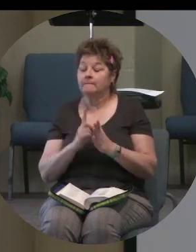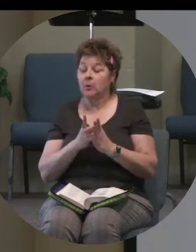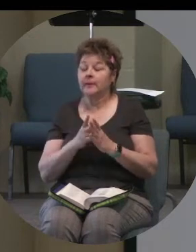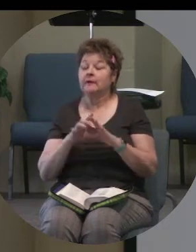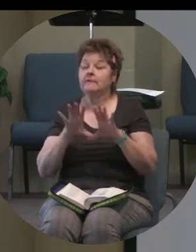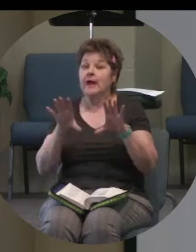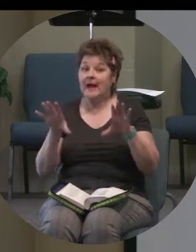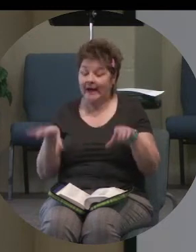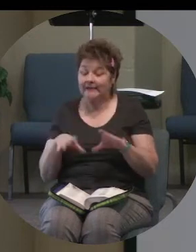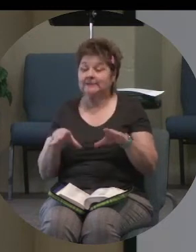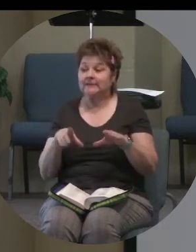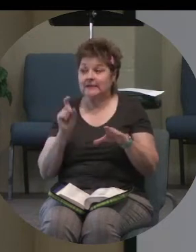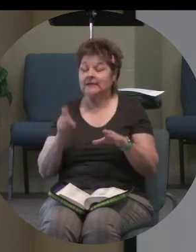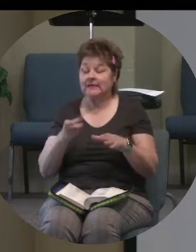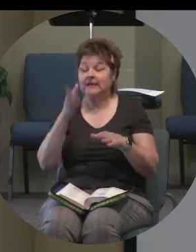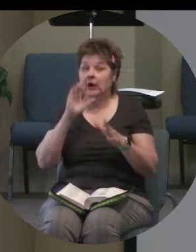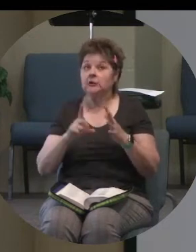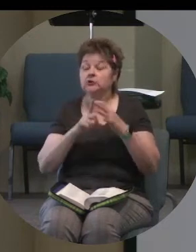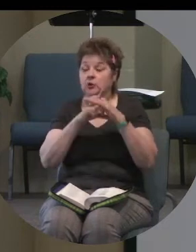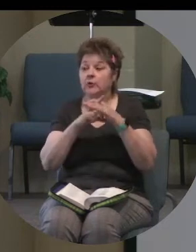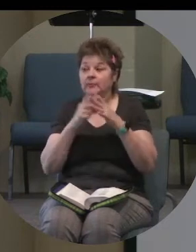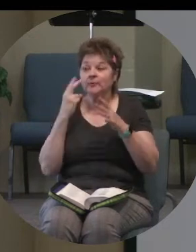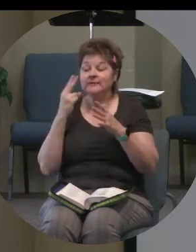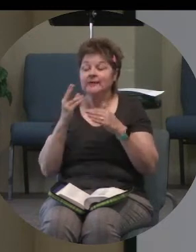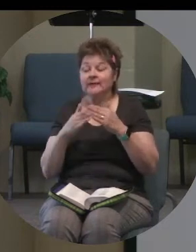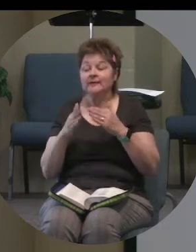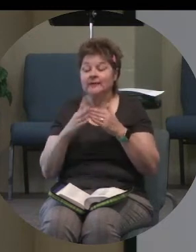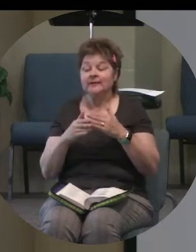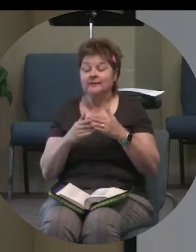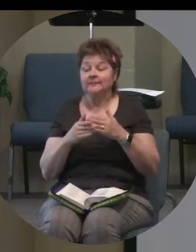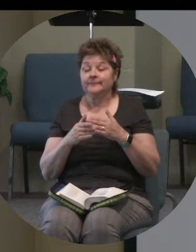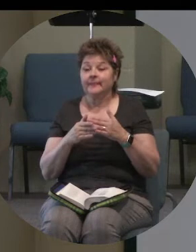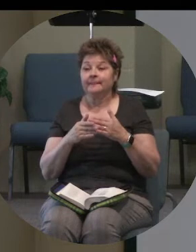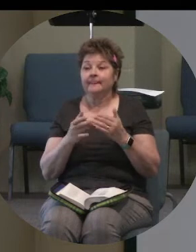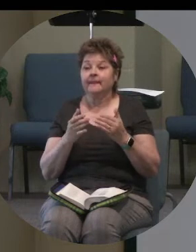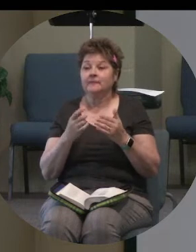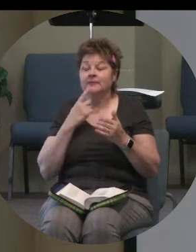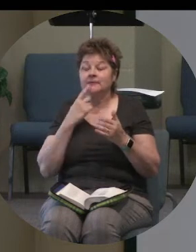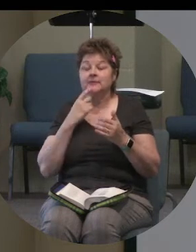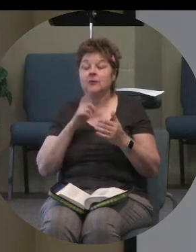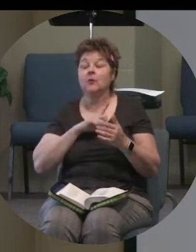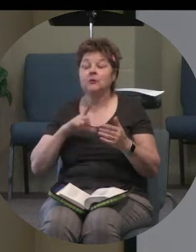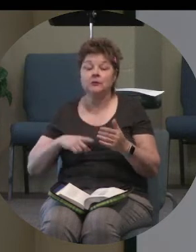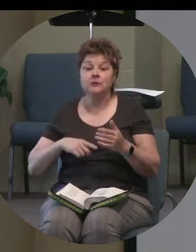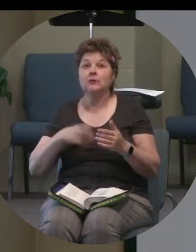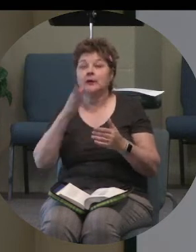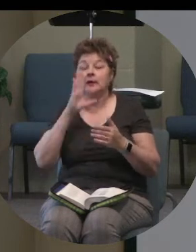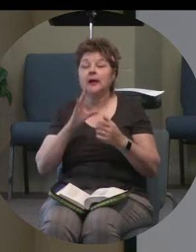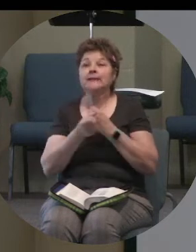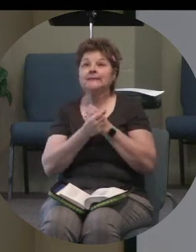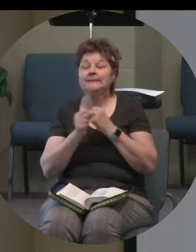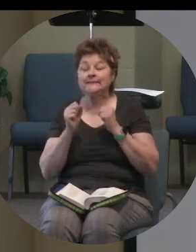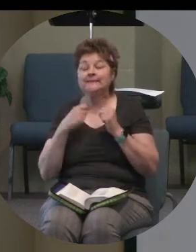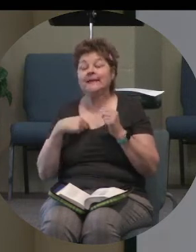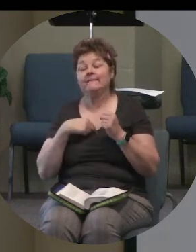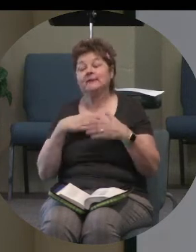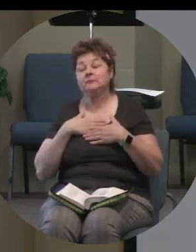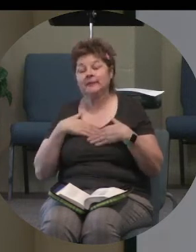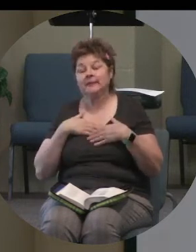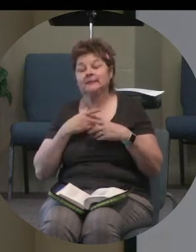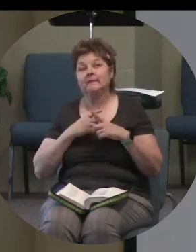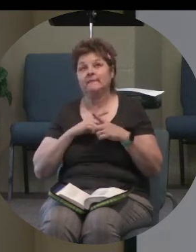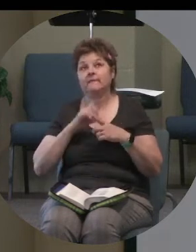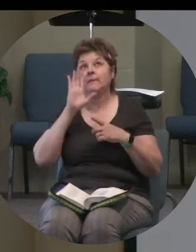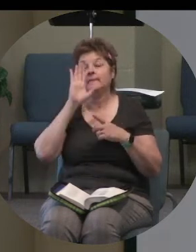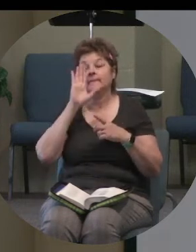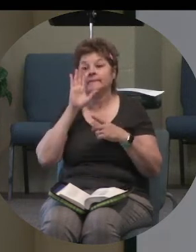needing God to show up. And we see that at the very end. He says, so now, O Lord, our God, save us, please, from his hand, from